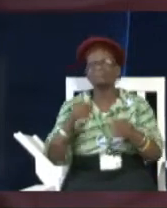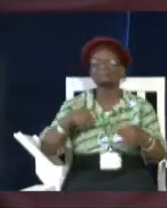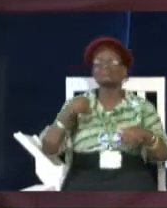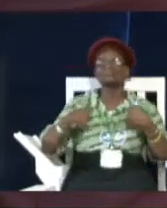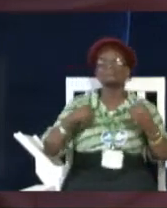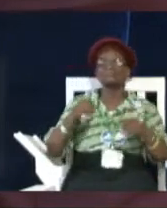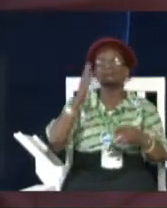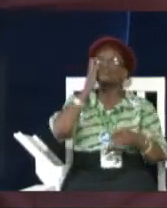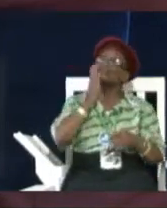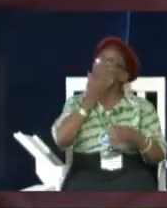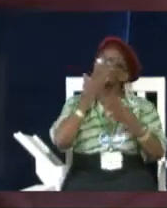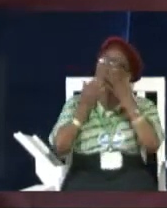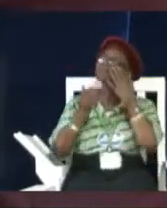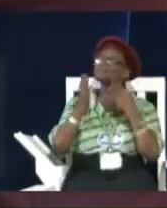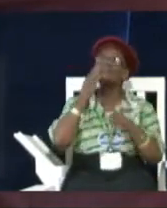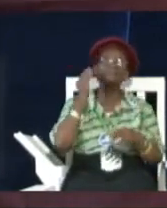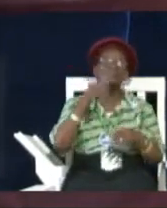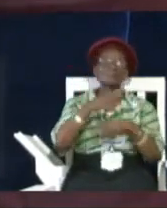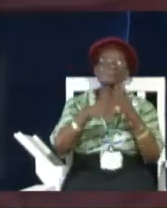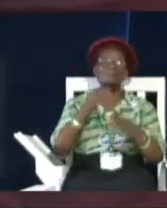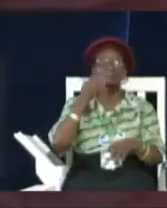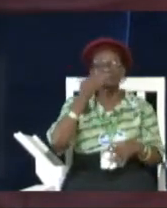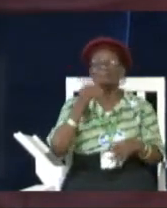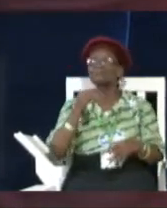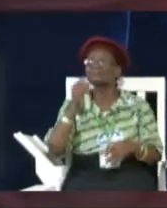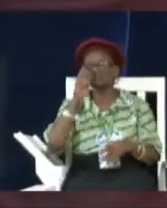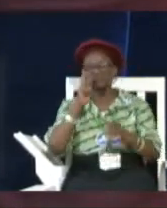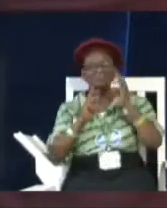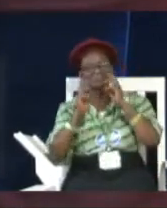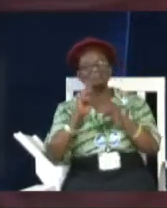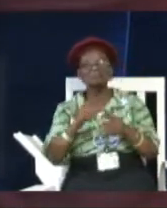Wipe away all tears from our eyes.